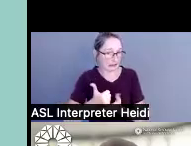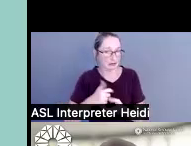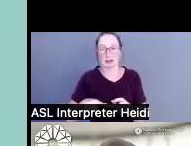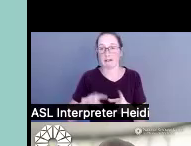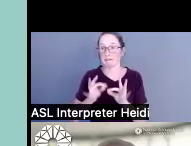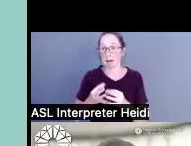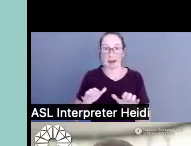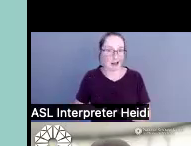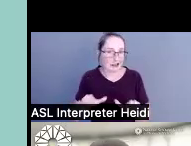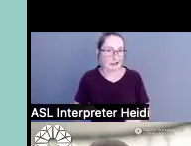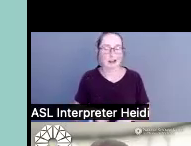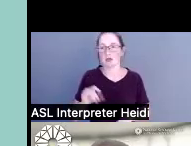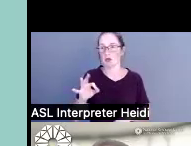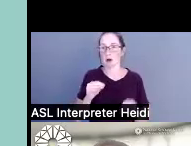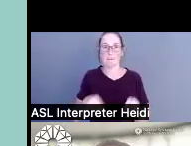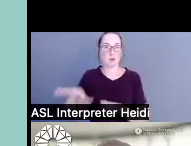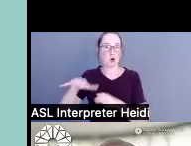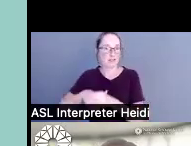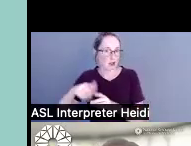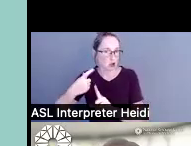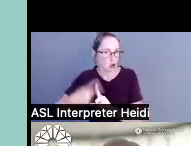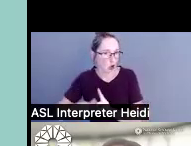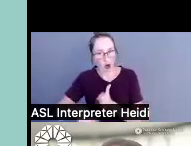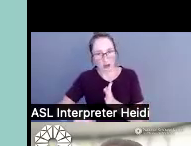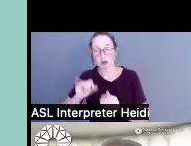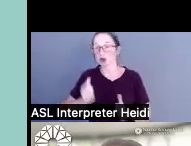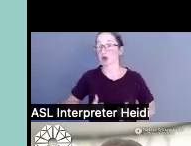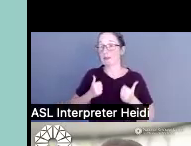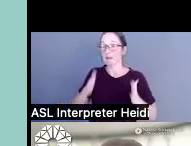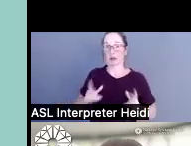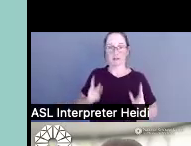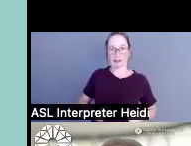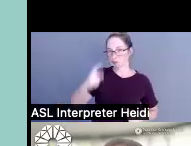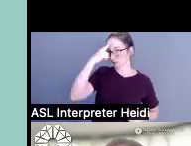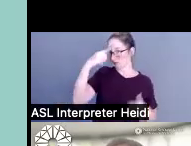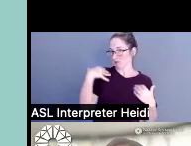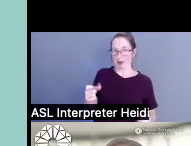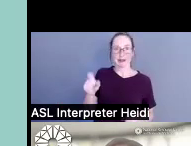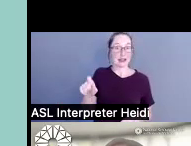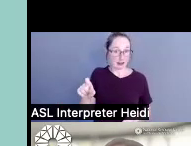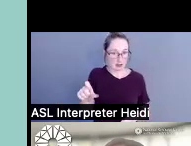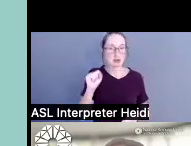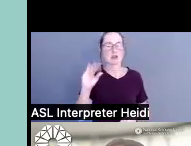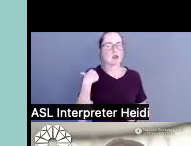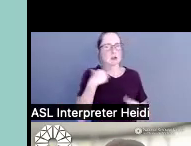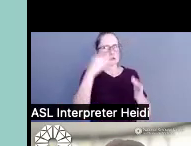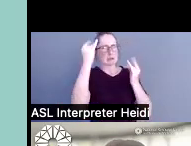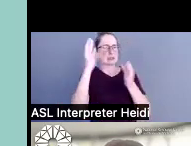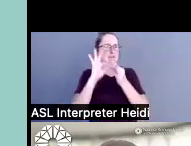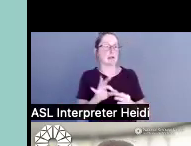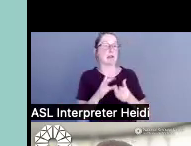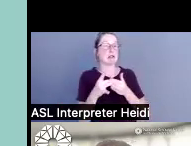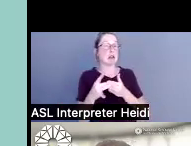family activities or move-in costs, or even survivors' physical and mental health needs. And so when we think about the